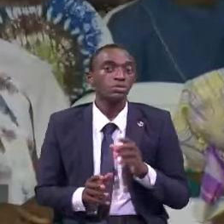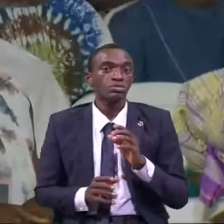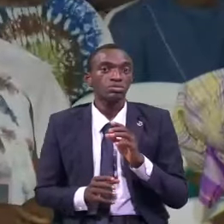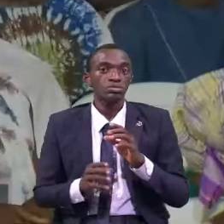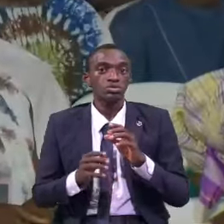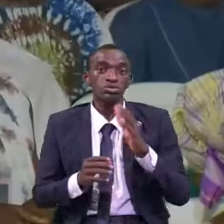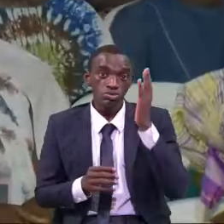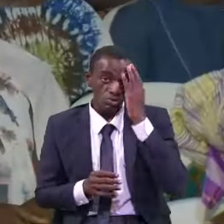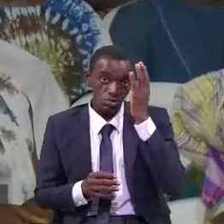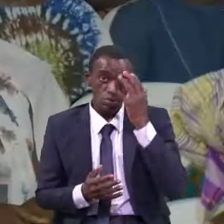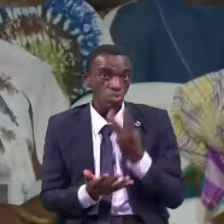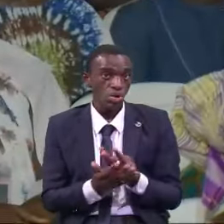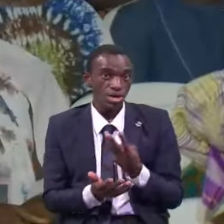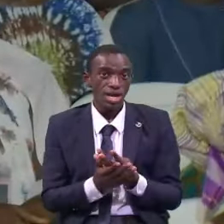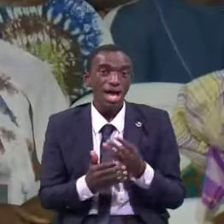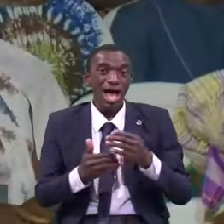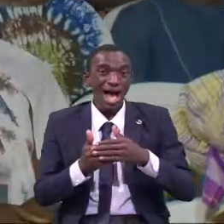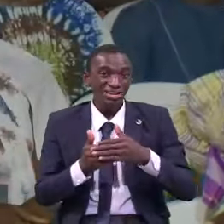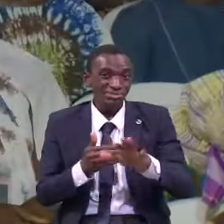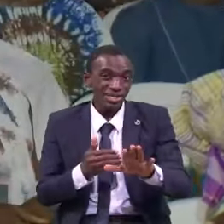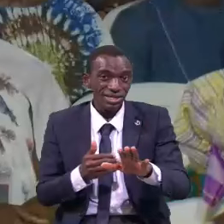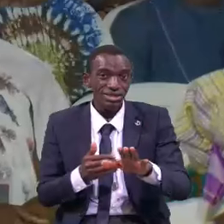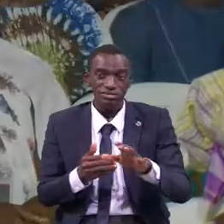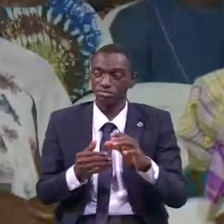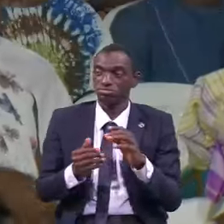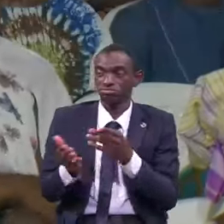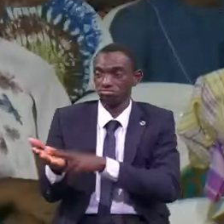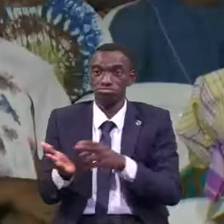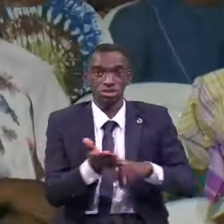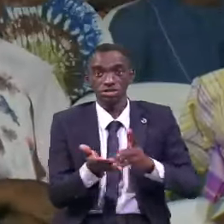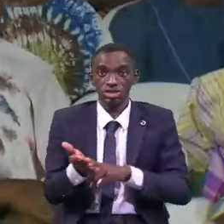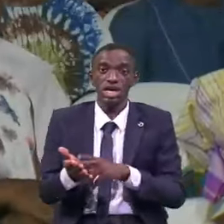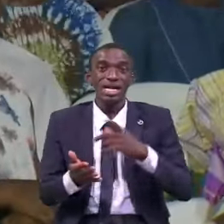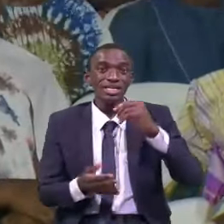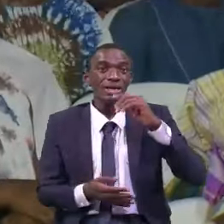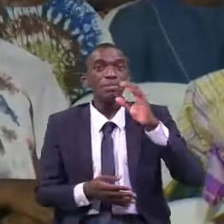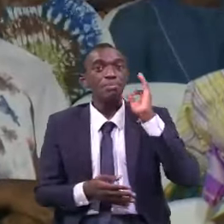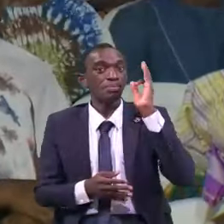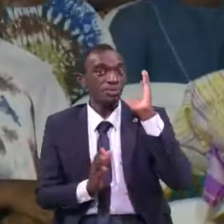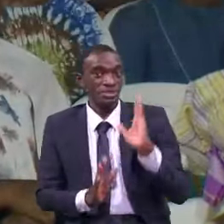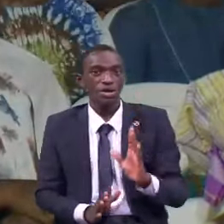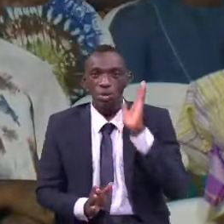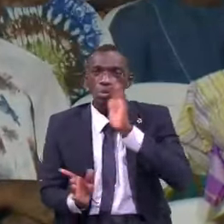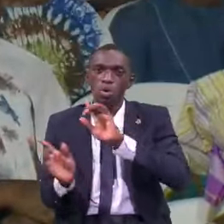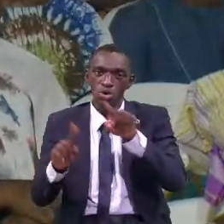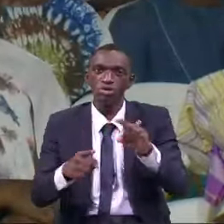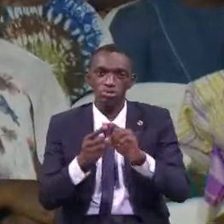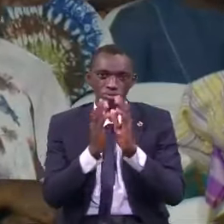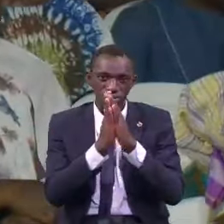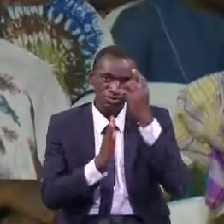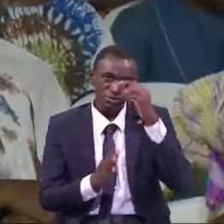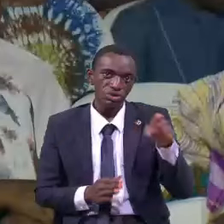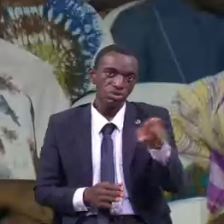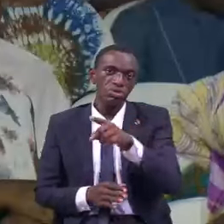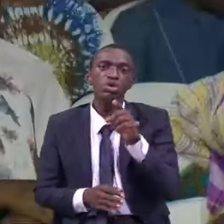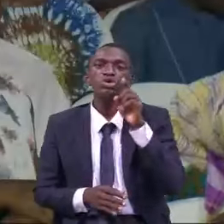man of God is coming to pray for you. Et vous verrez ce que vous n'avez jamais vu dans votre vie. And you will see what you have never seen